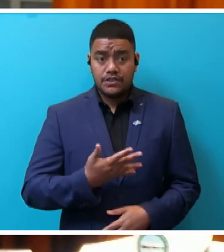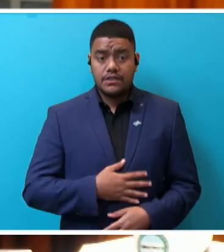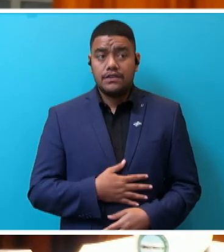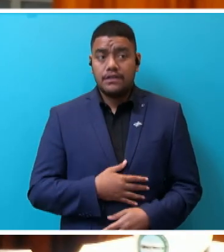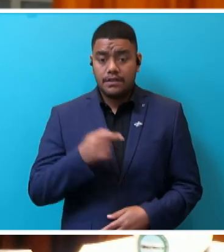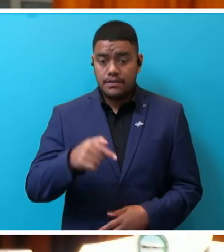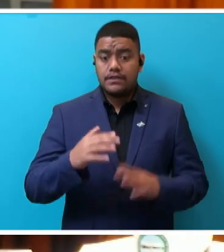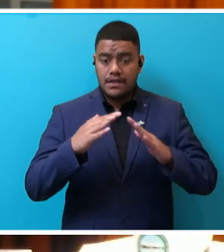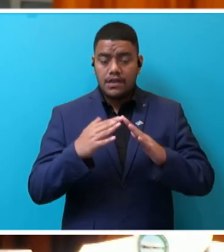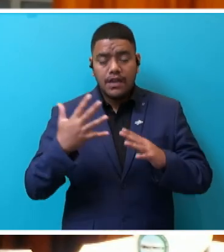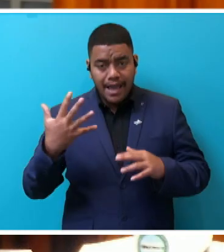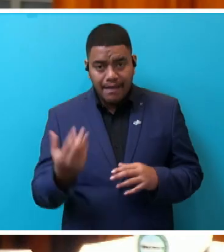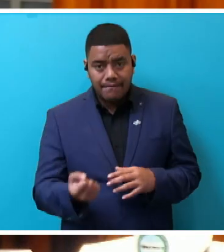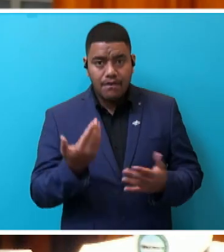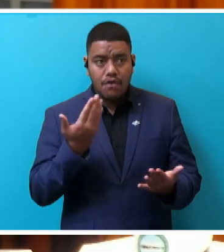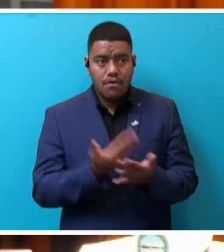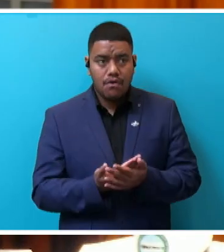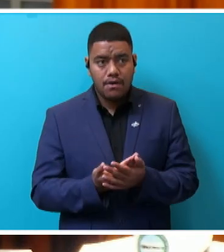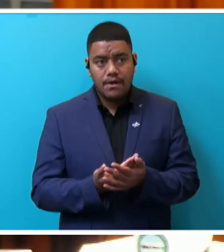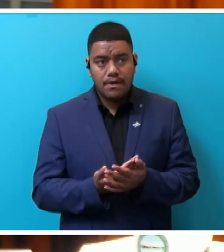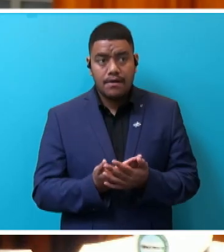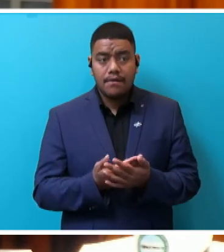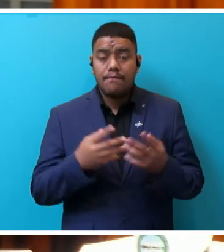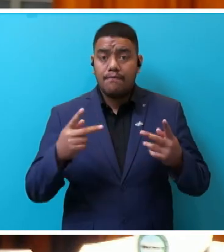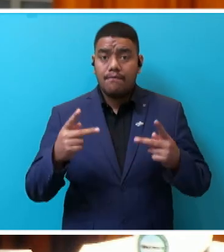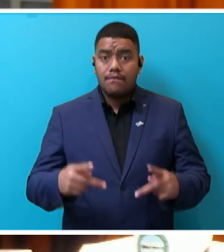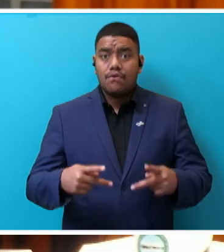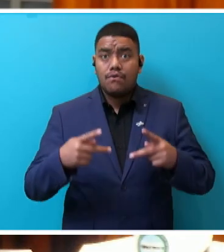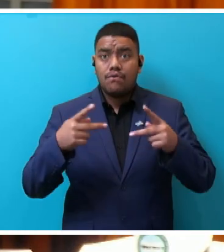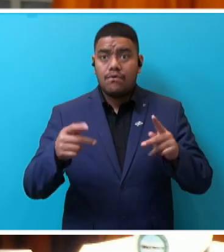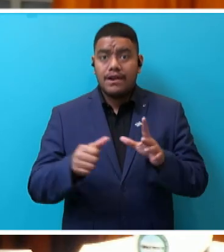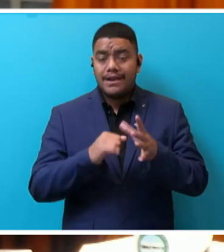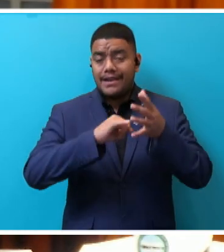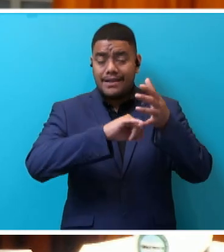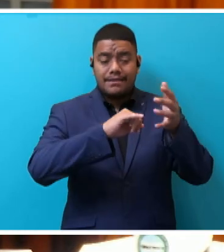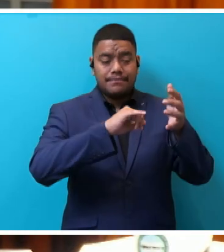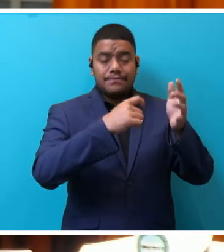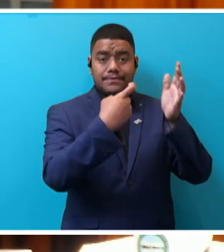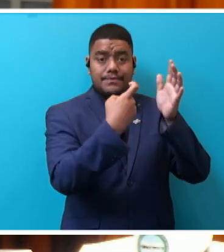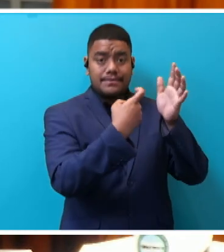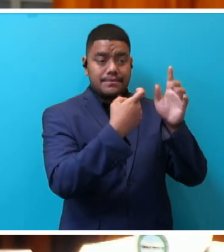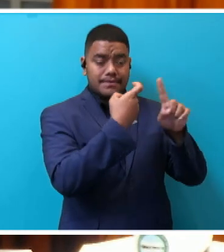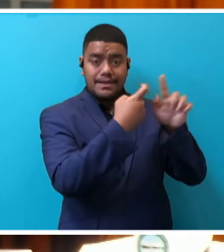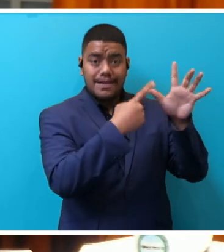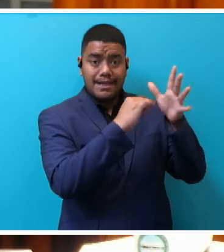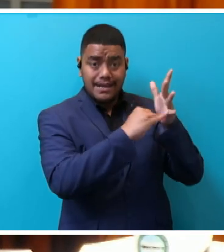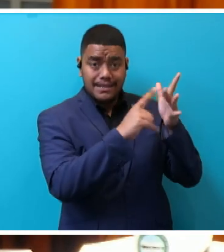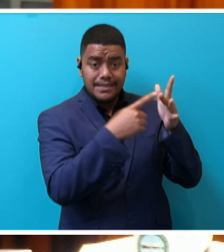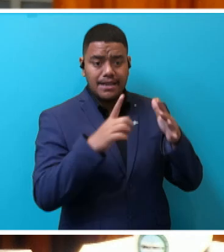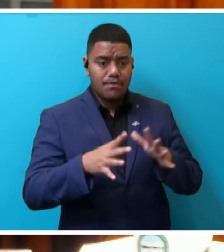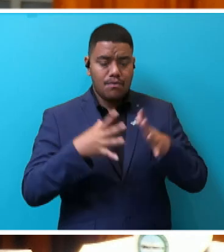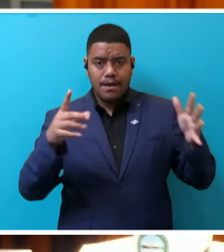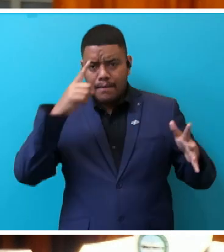this House has on the progress at Kasi, as well as the wider public interest that